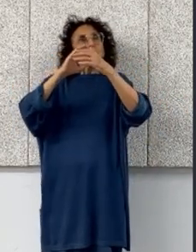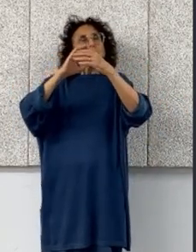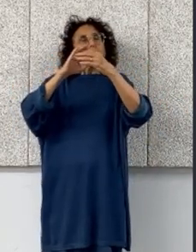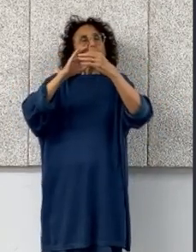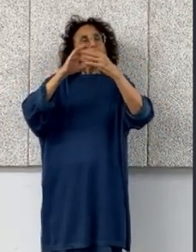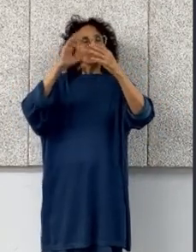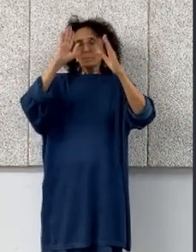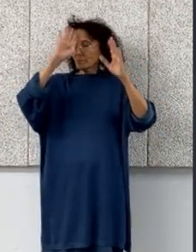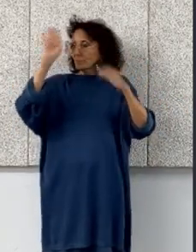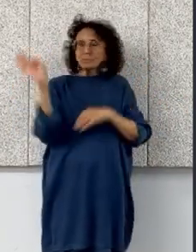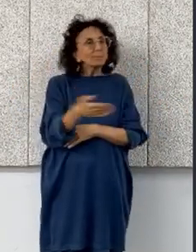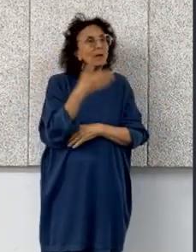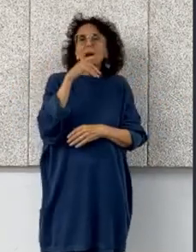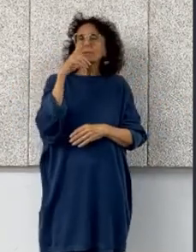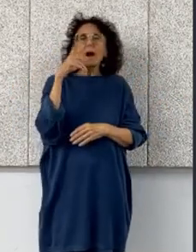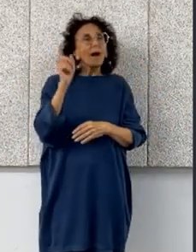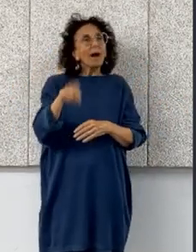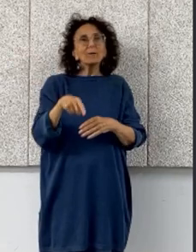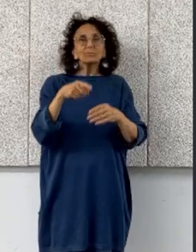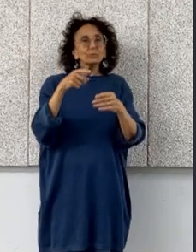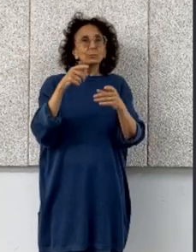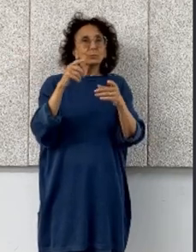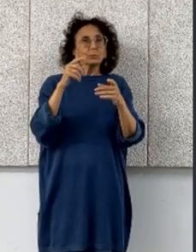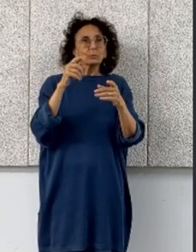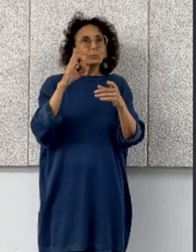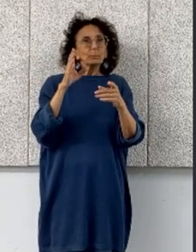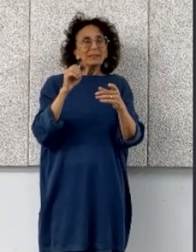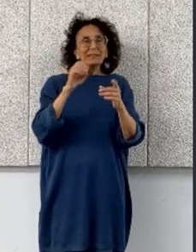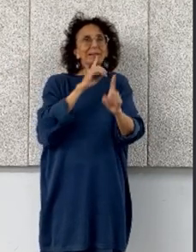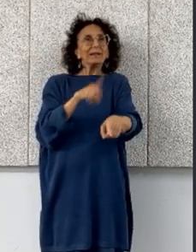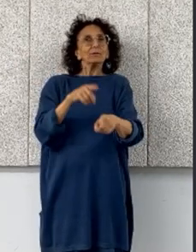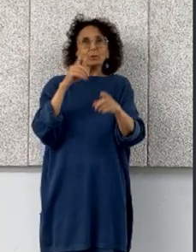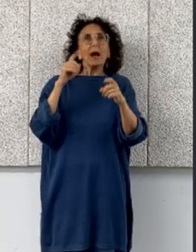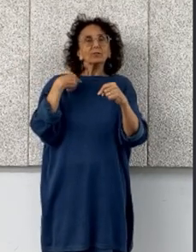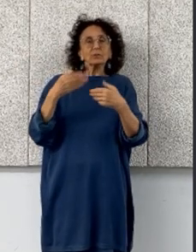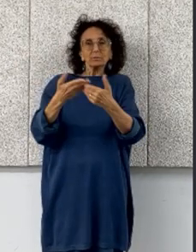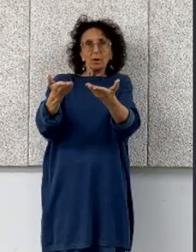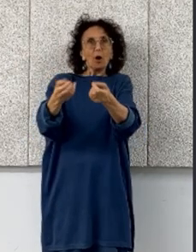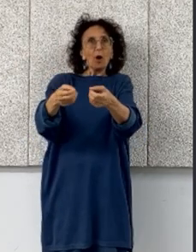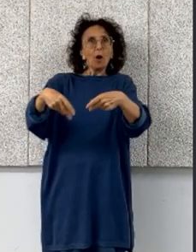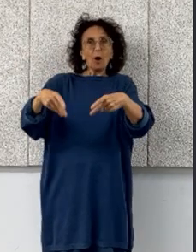that expectation, oh, I think yeah. that's when the best work happens. Mm. Yeah, it's also just